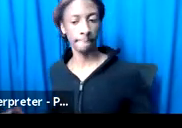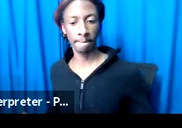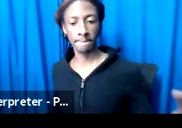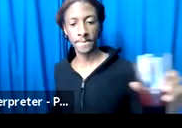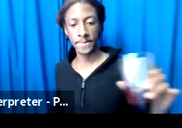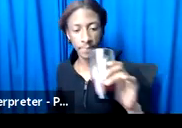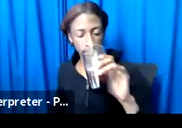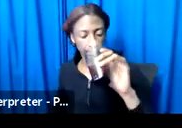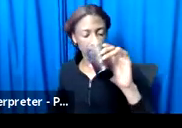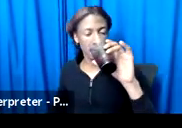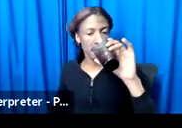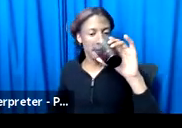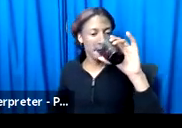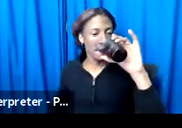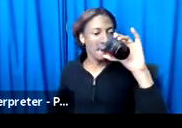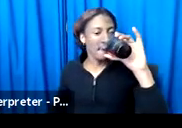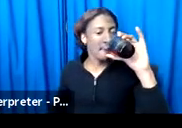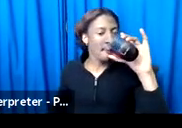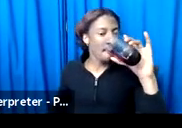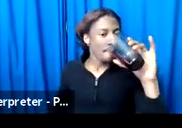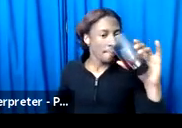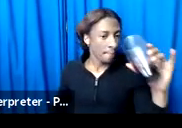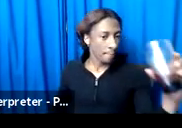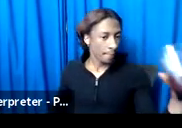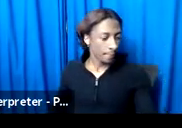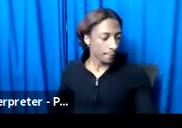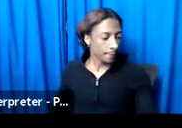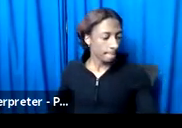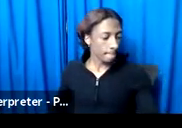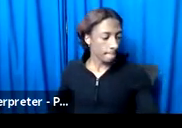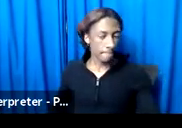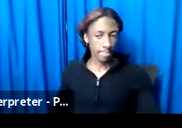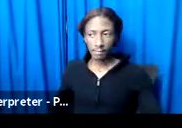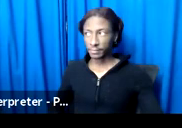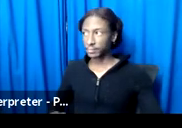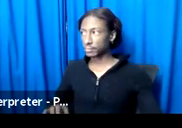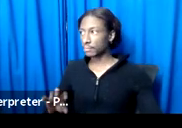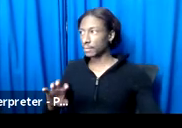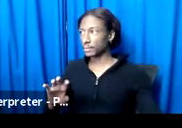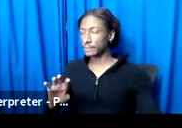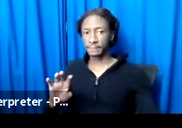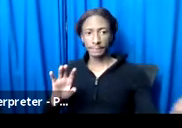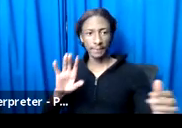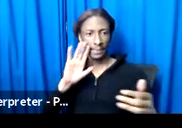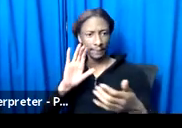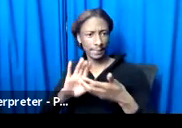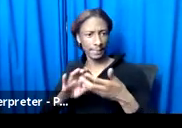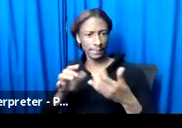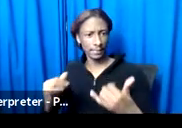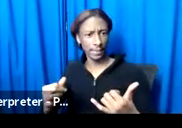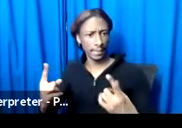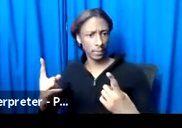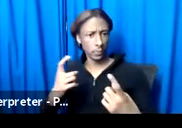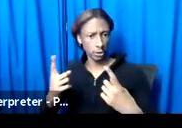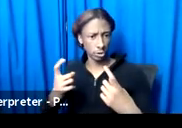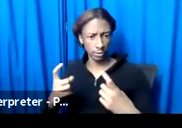I believe this is the time, and I don't know, Carolyn, if you were going to moderate the questions, that we can just jump into the